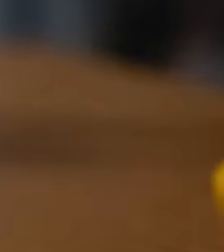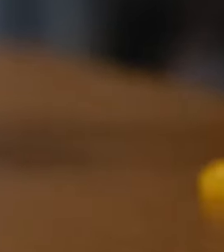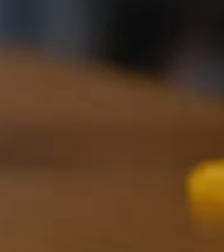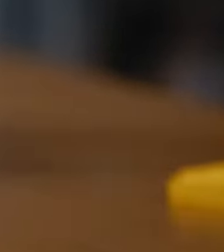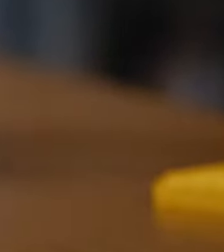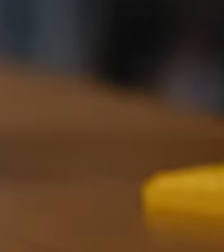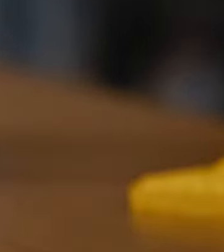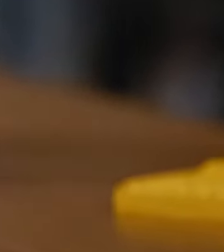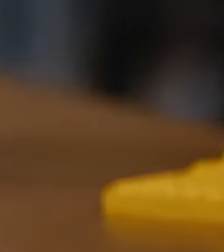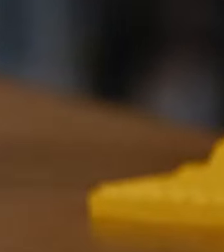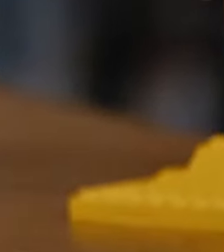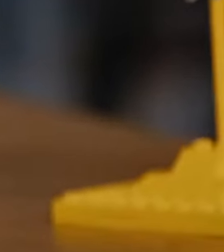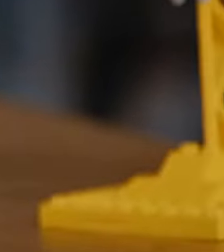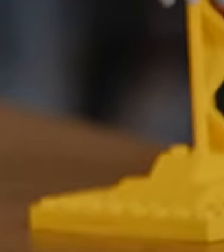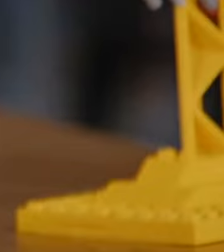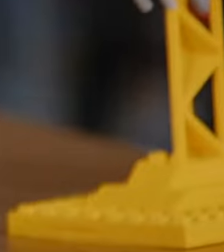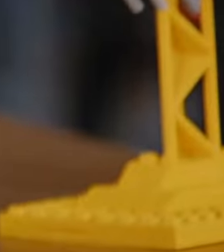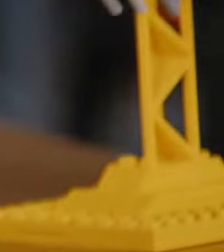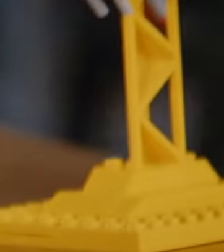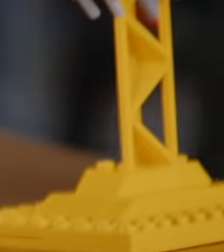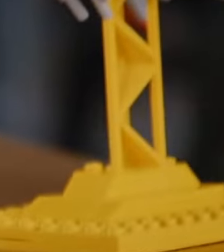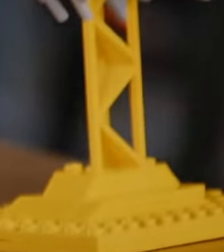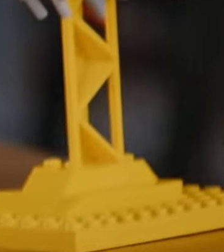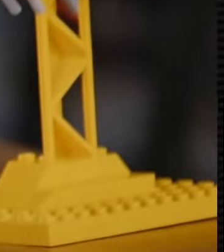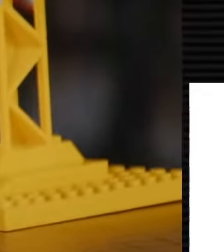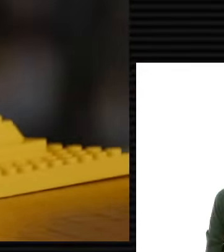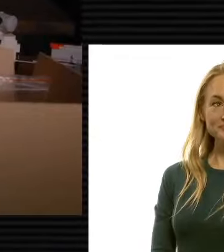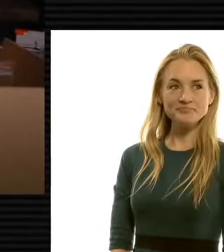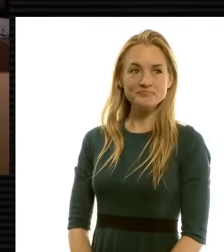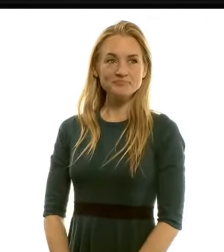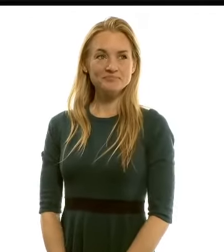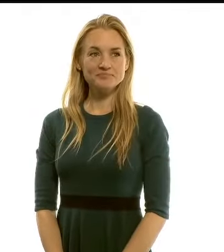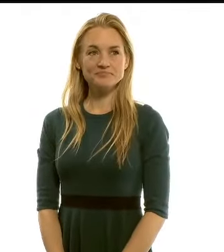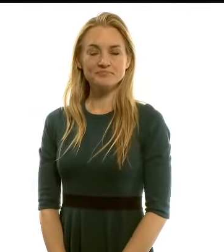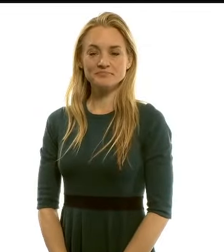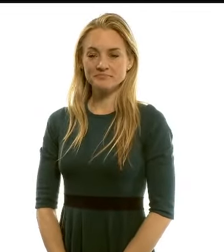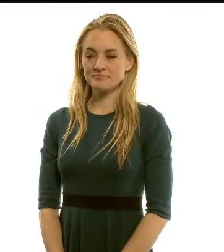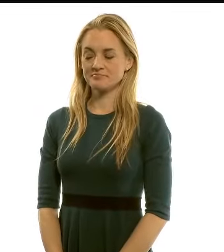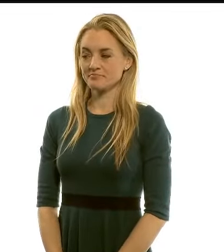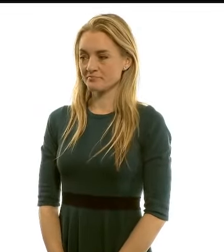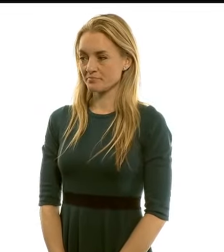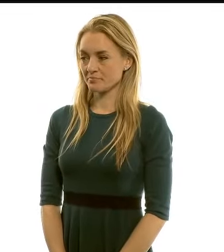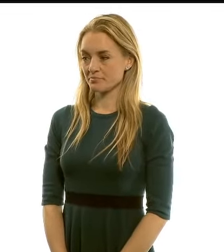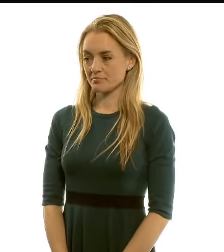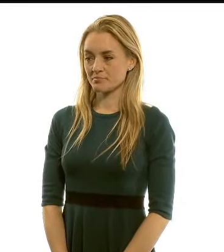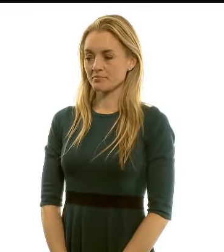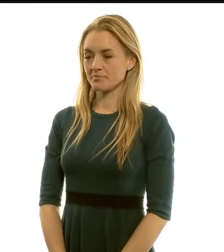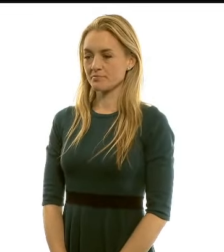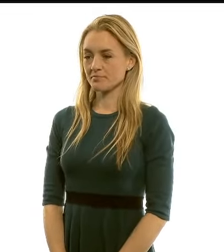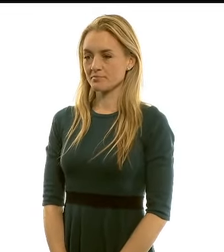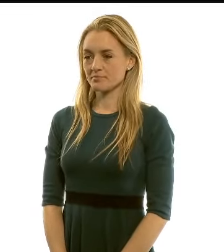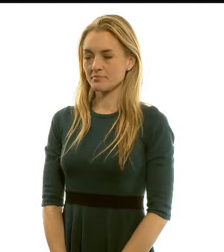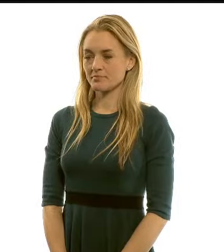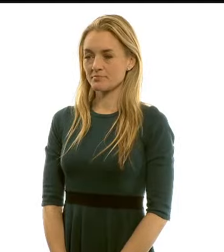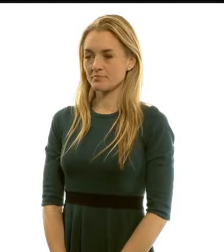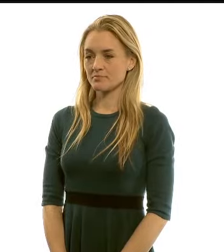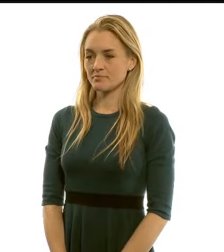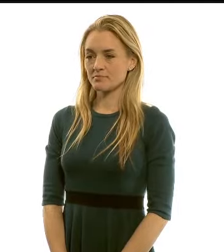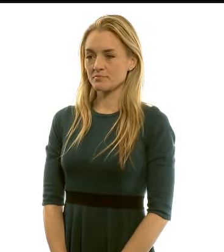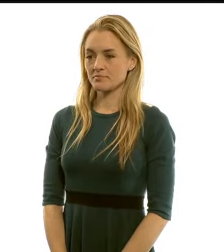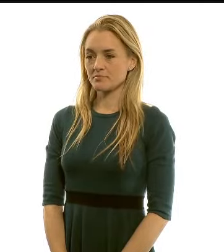that would make a spaceship awesome. And as a filmmaker, that's what I've tried to do with this film. The